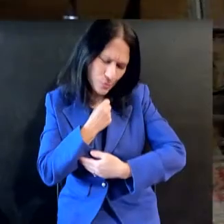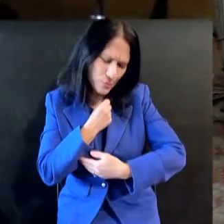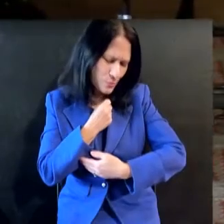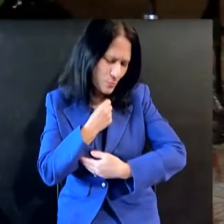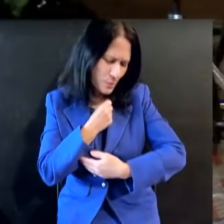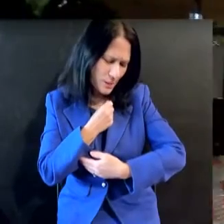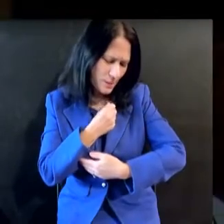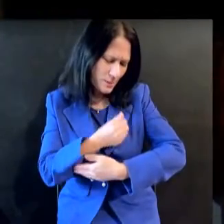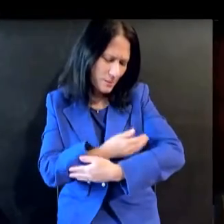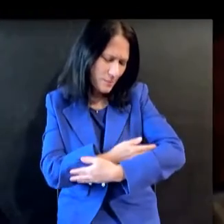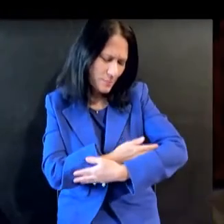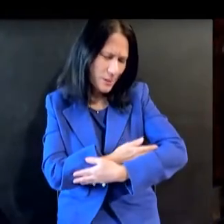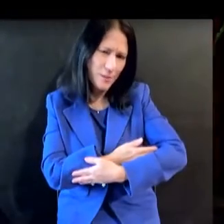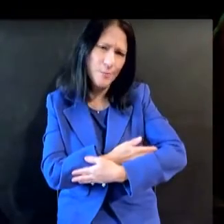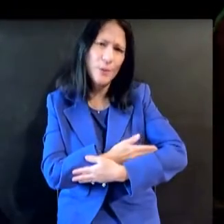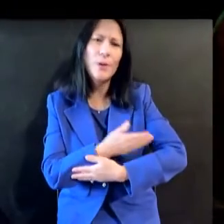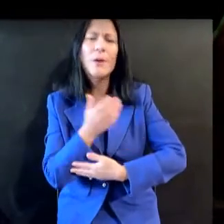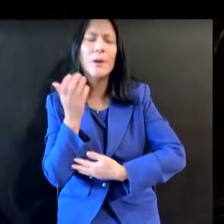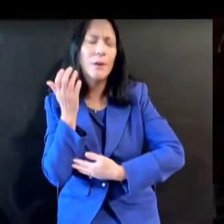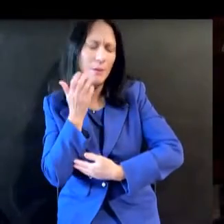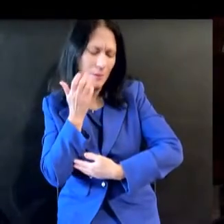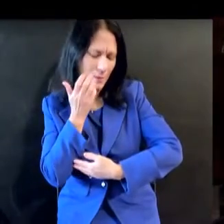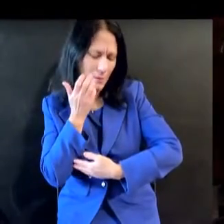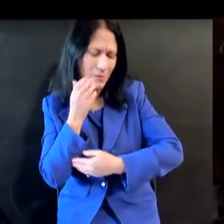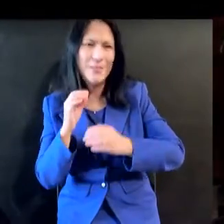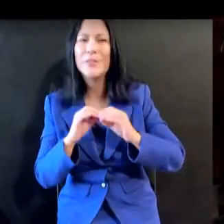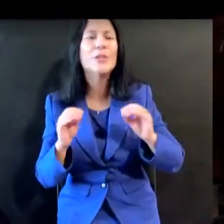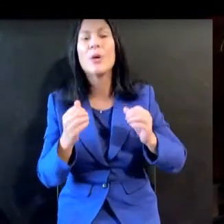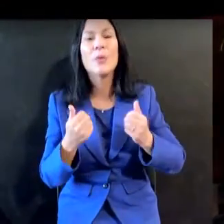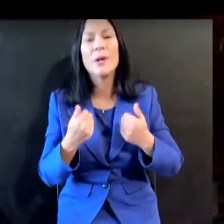caught up in the sentimentality of that. And nobody has a problem with that.